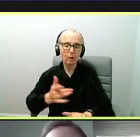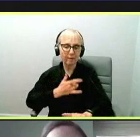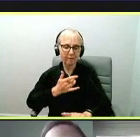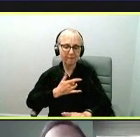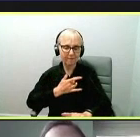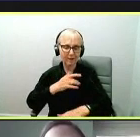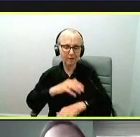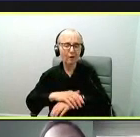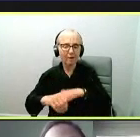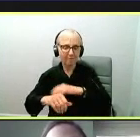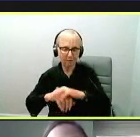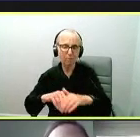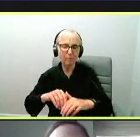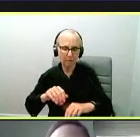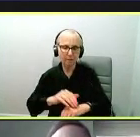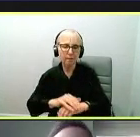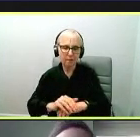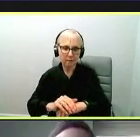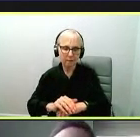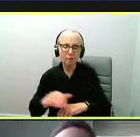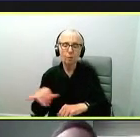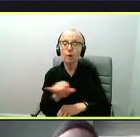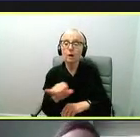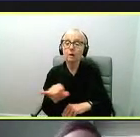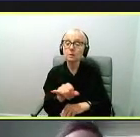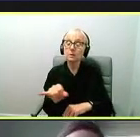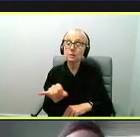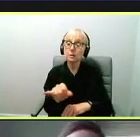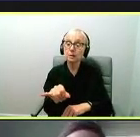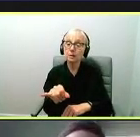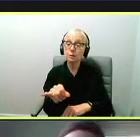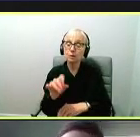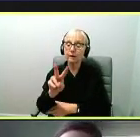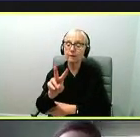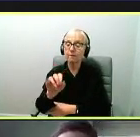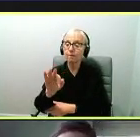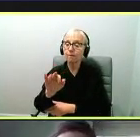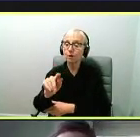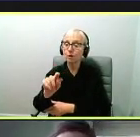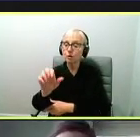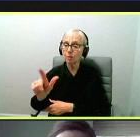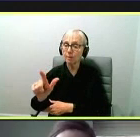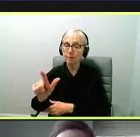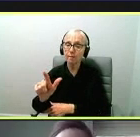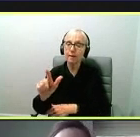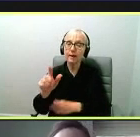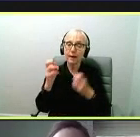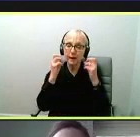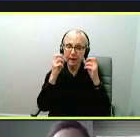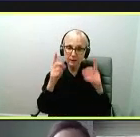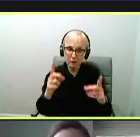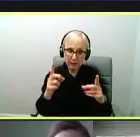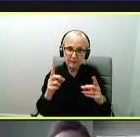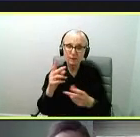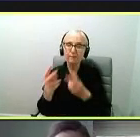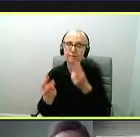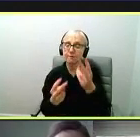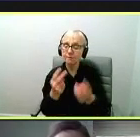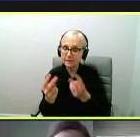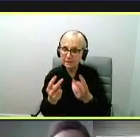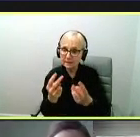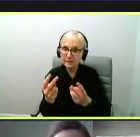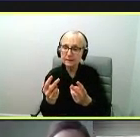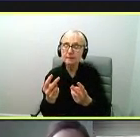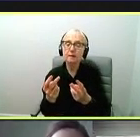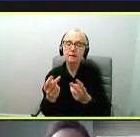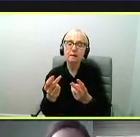and comfortable to them. We'll also be doing a lot of virtual and in-person educational visits, really kind of leveraging,